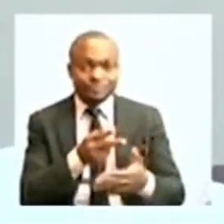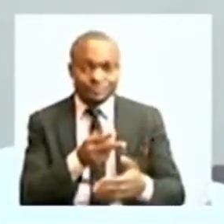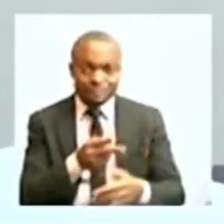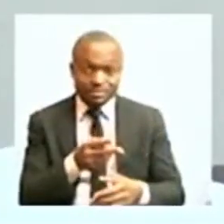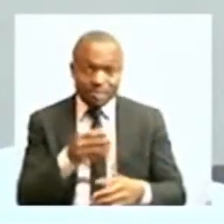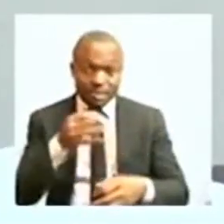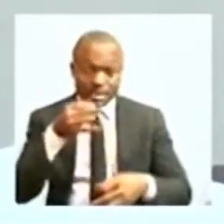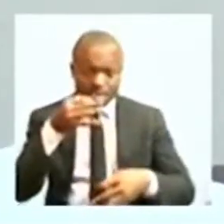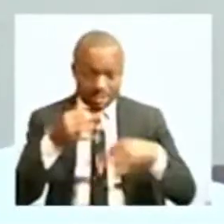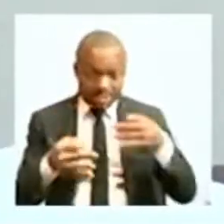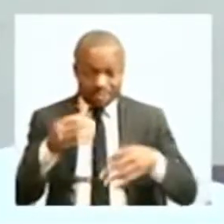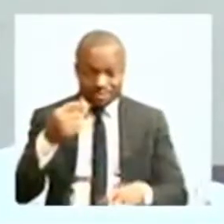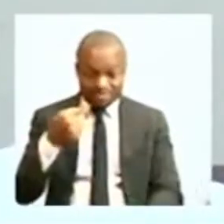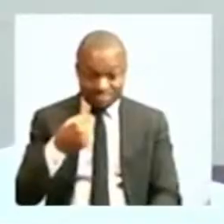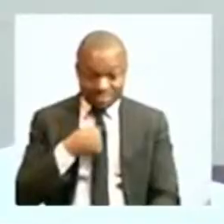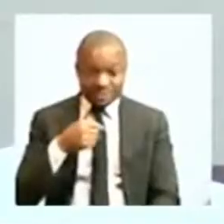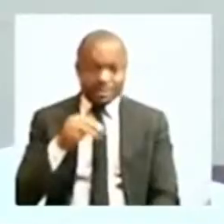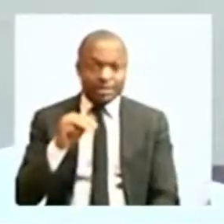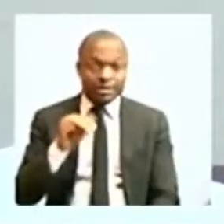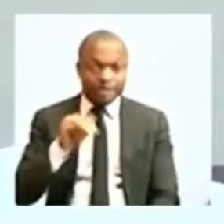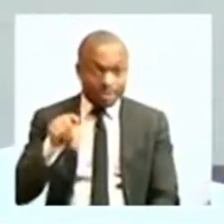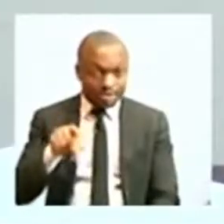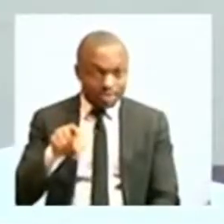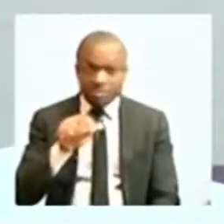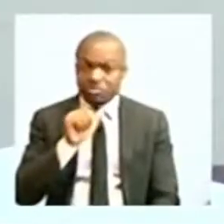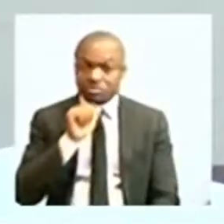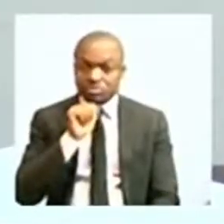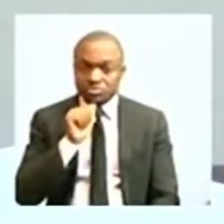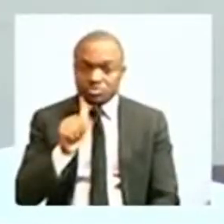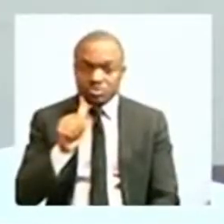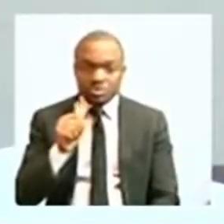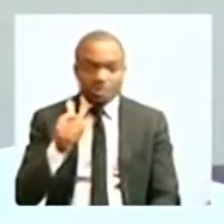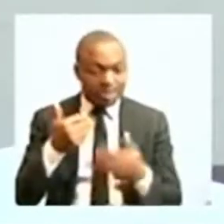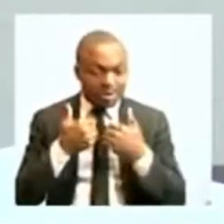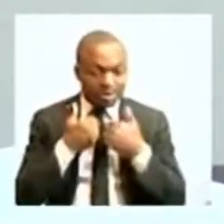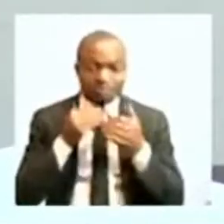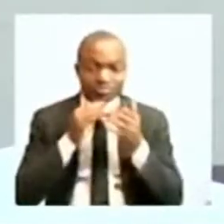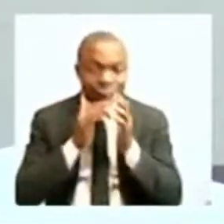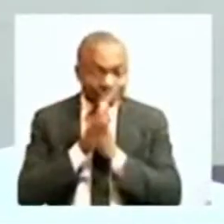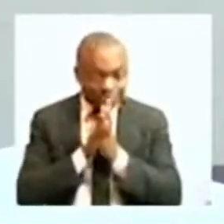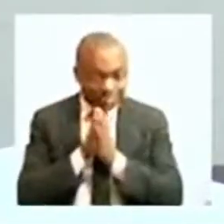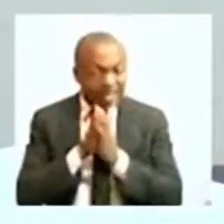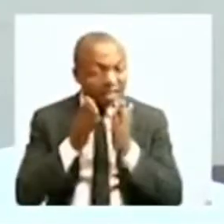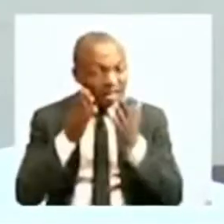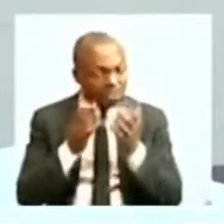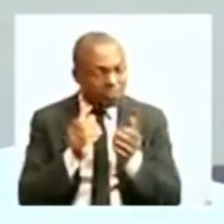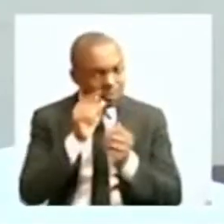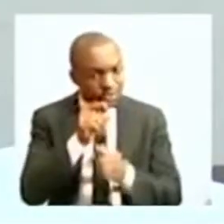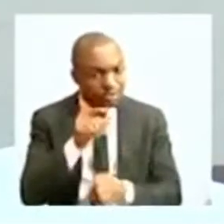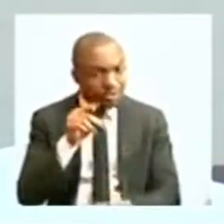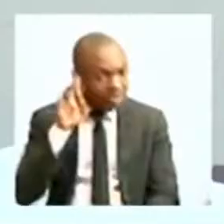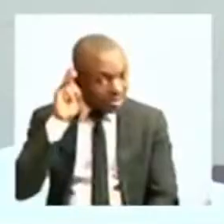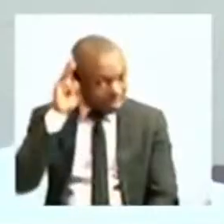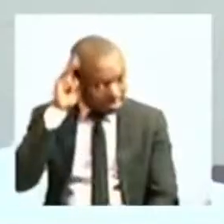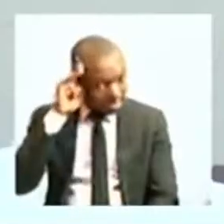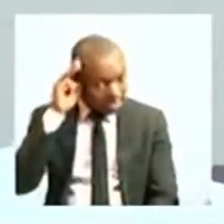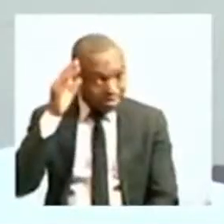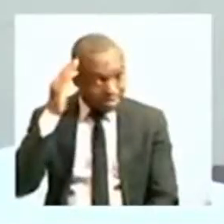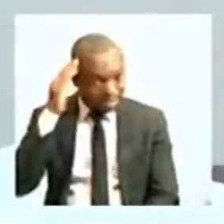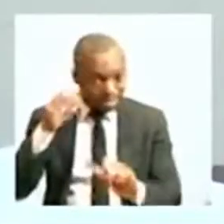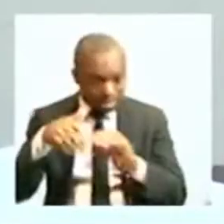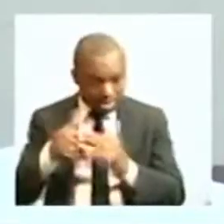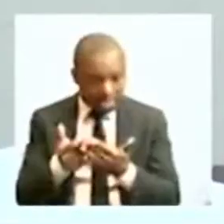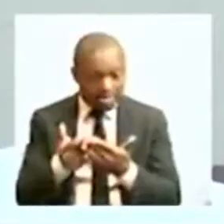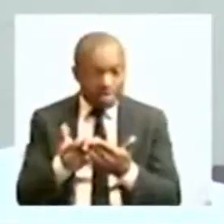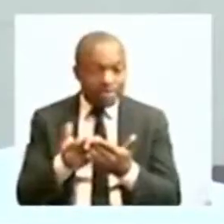If I'm a member of parliament who doesn't take interest, I wanted you as a ministry to know how the